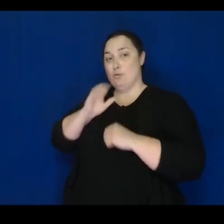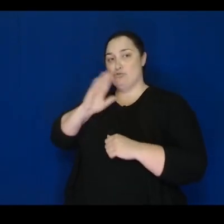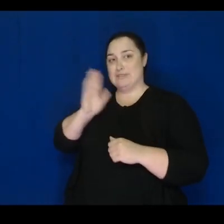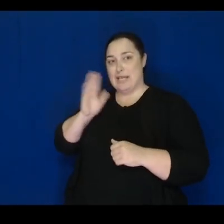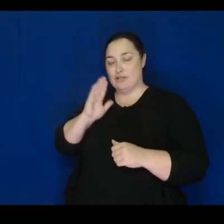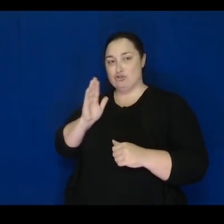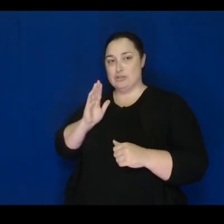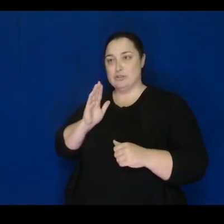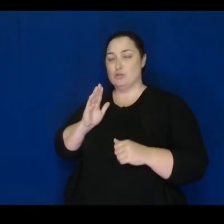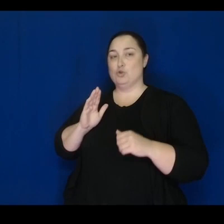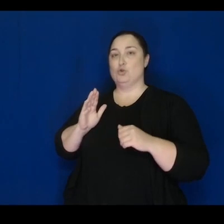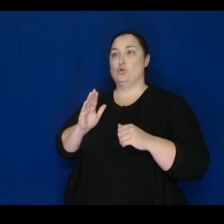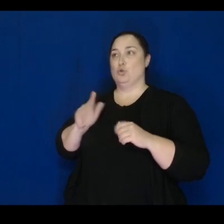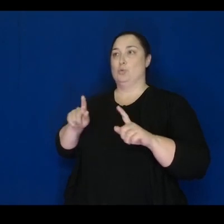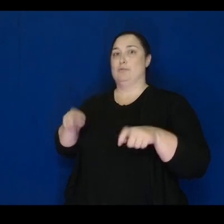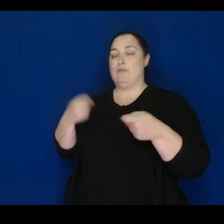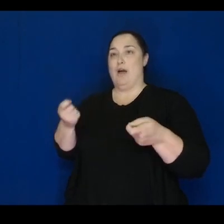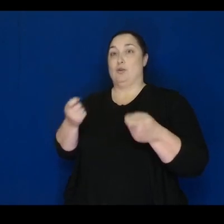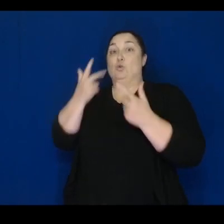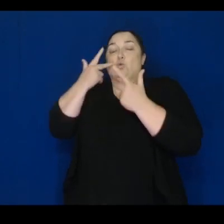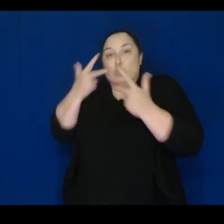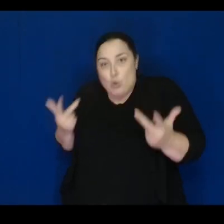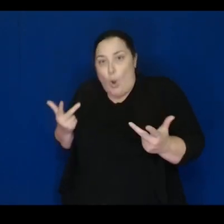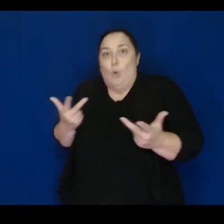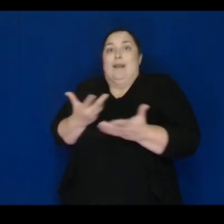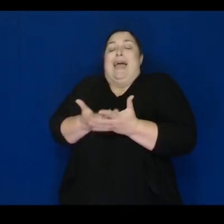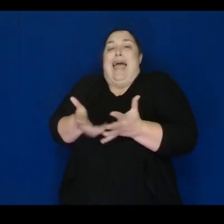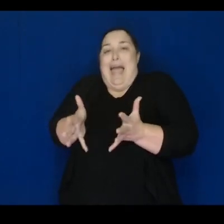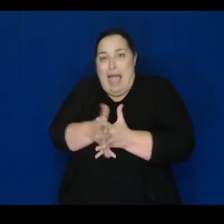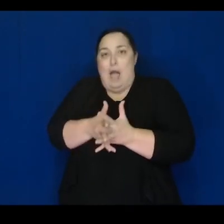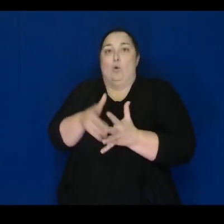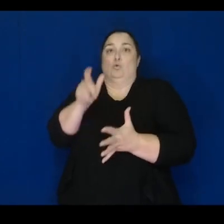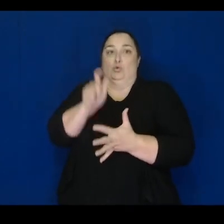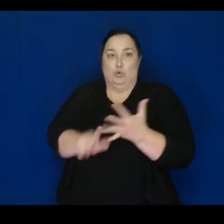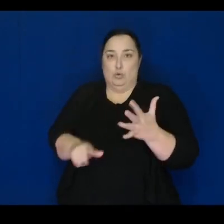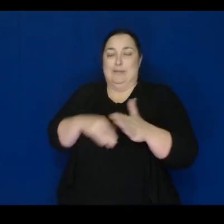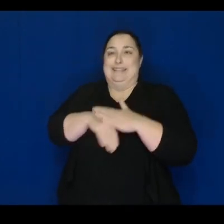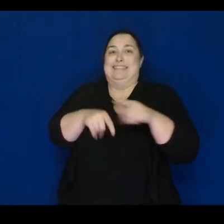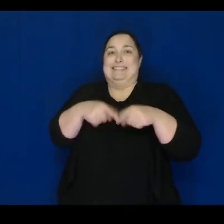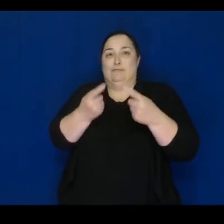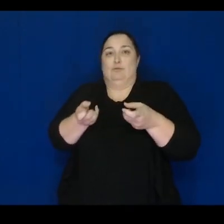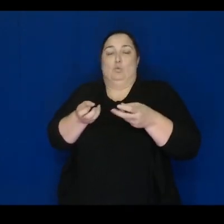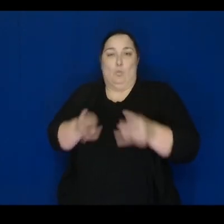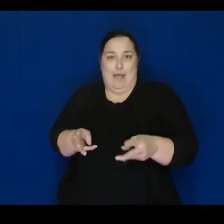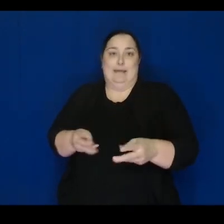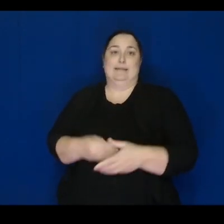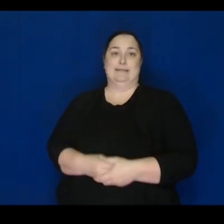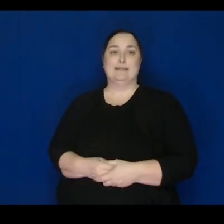provided experiential ways and you showed case studies on how you're doing it and different ways of doing it.